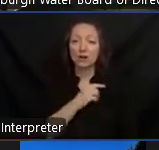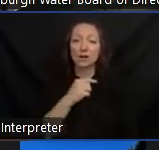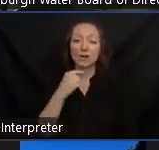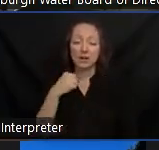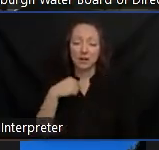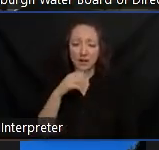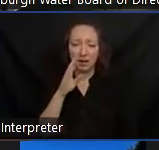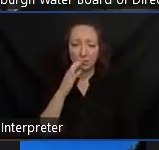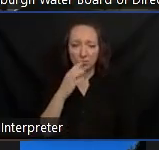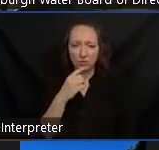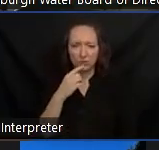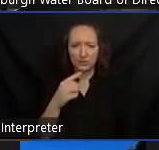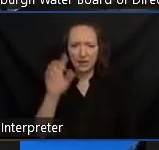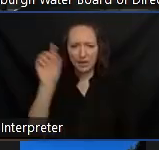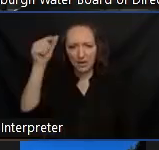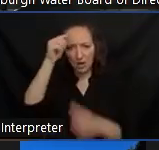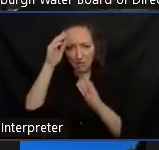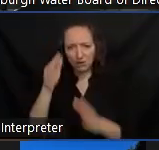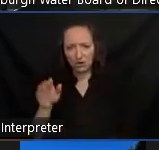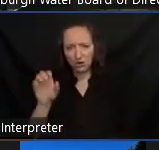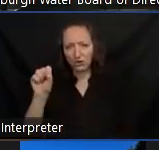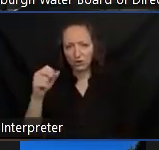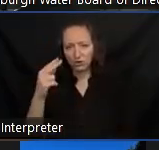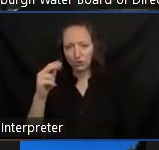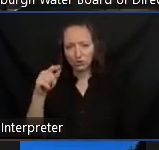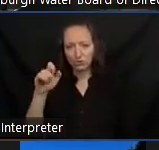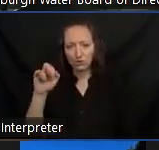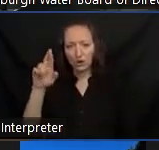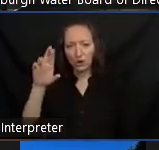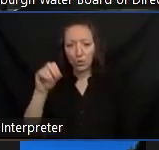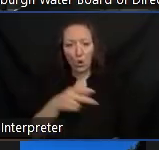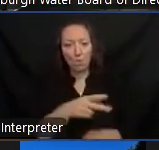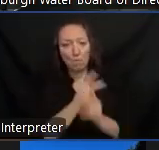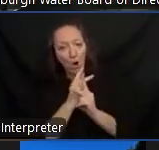Governor Shapiro borrowed, not stole, the term for his own